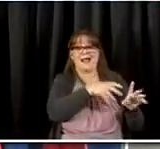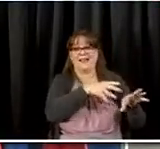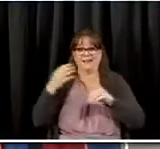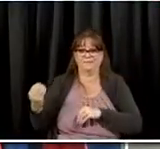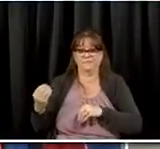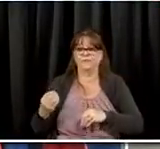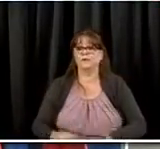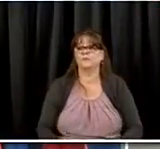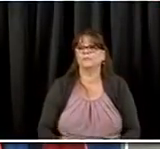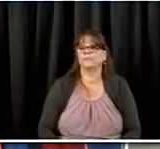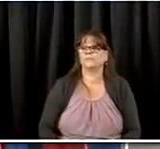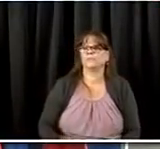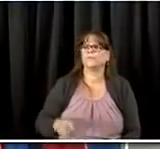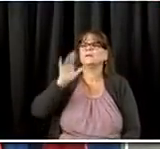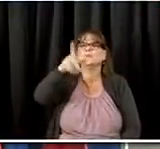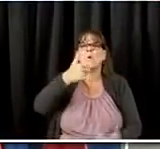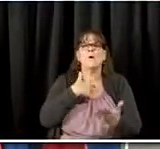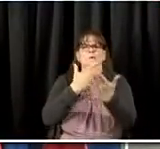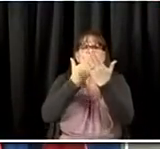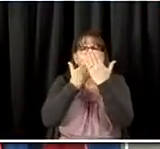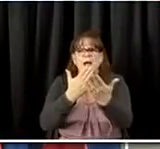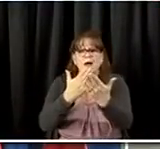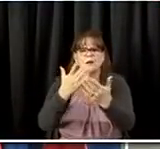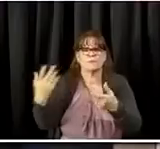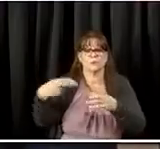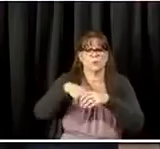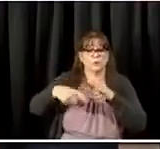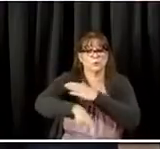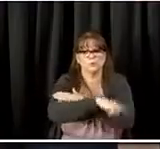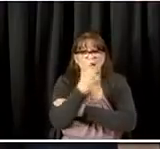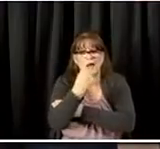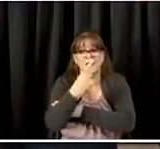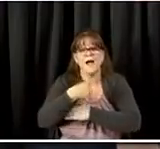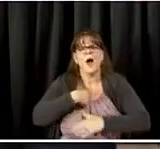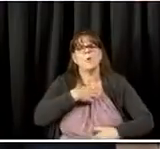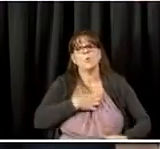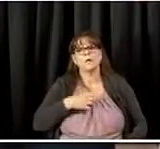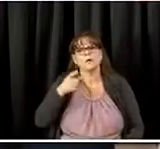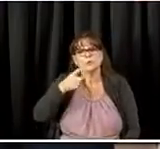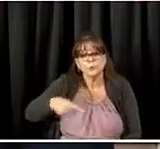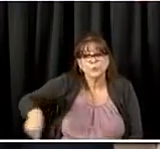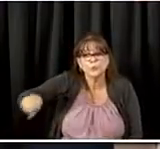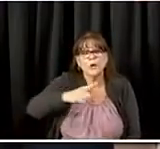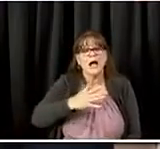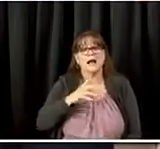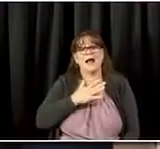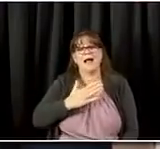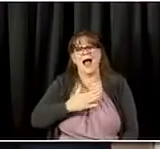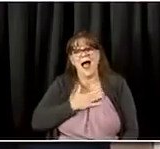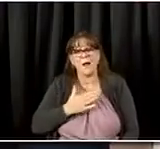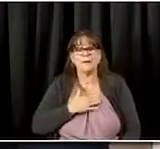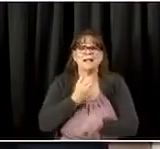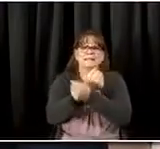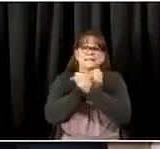joining us, and on behalf of the state of Colorado, I want to wish everybody a happy and safe Thanksgiving.